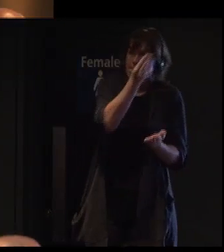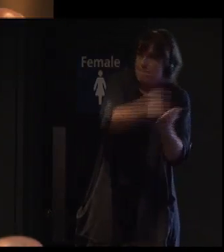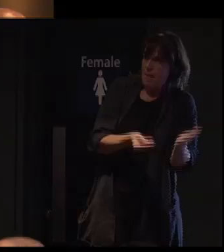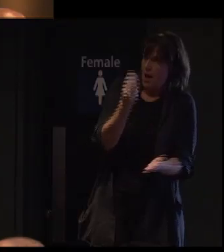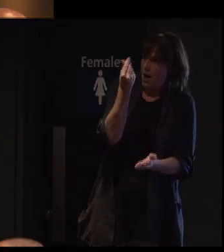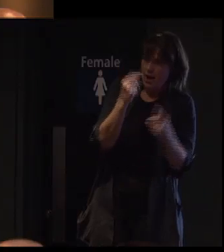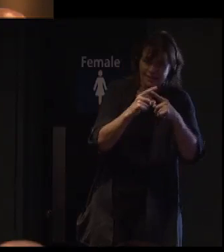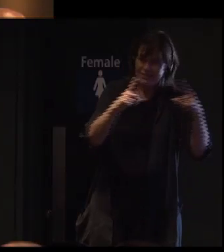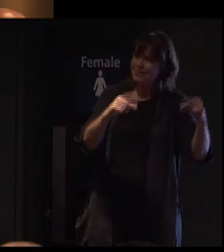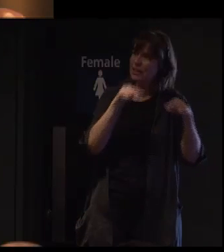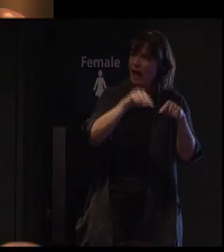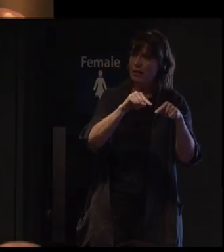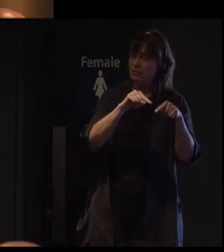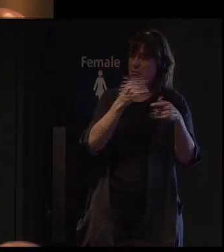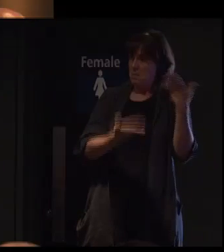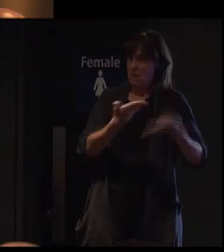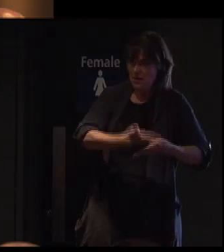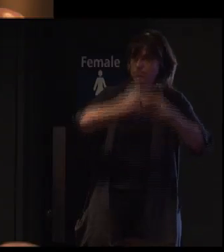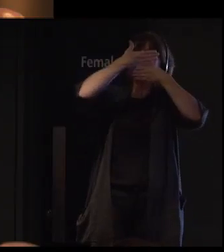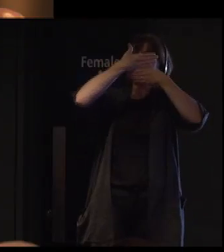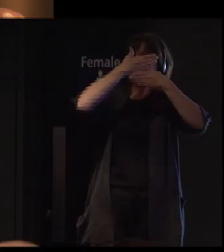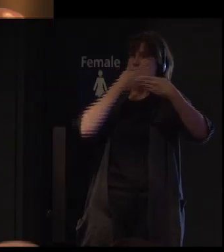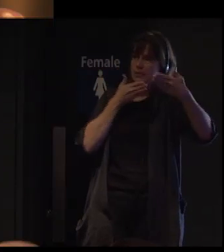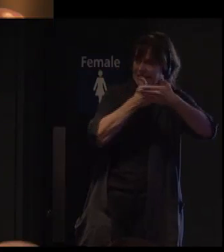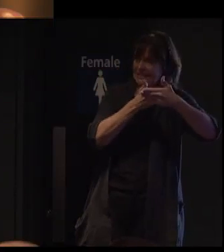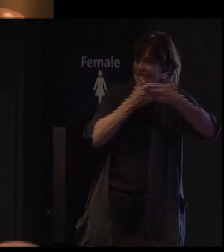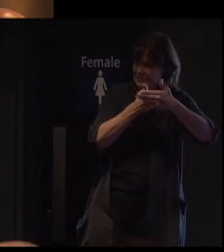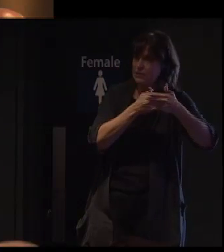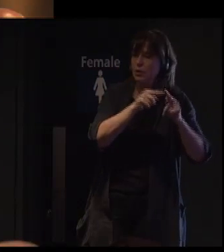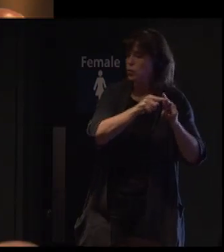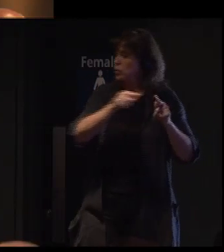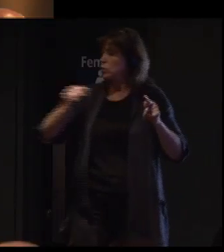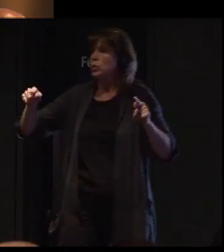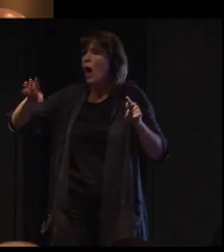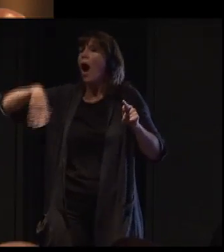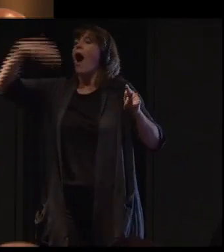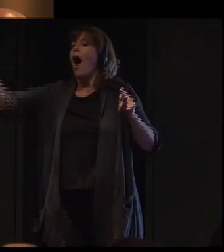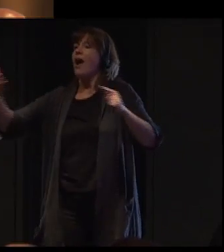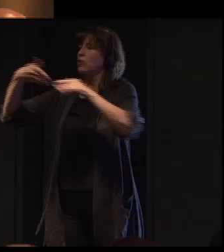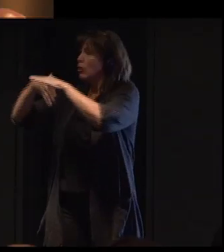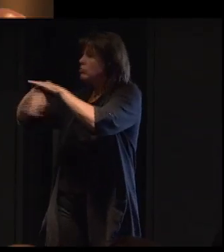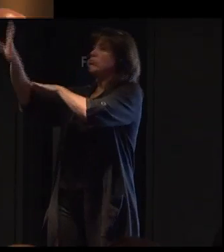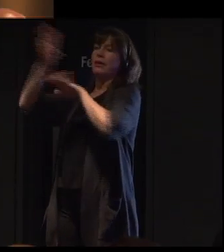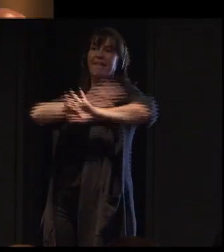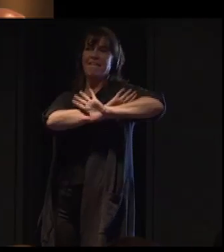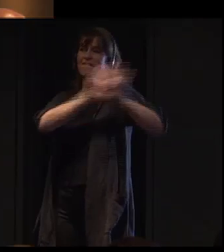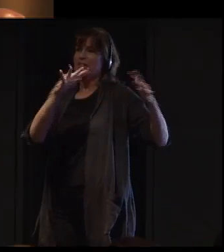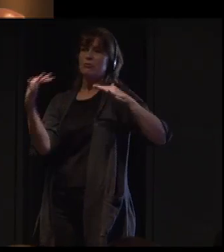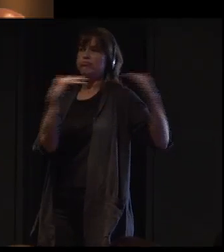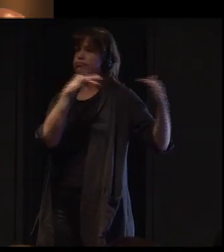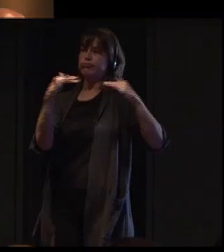event to returning home safely after the event. I will show you a video in the next few minutes which was